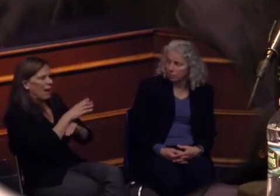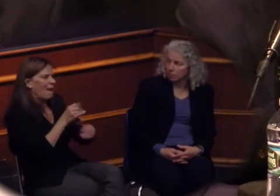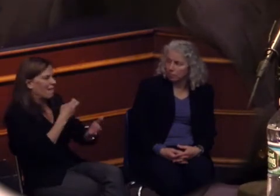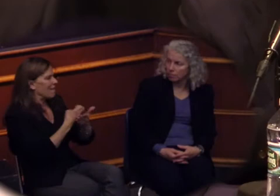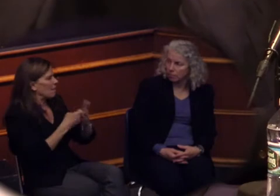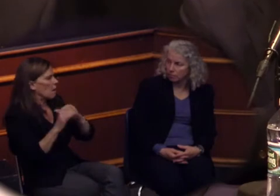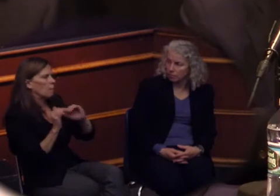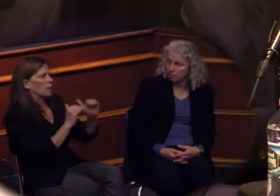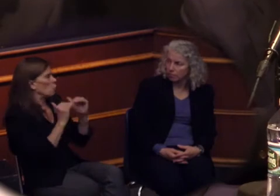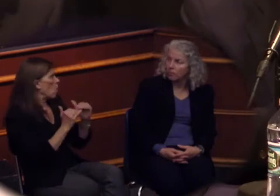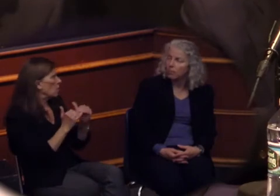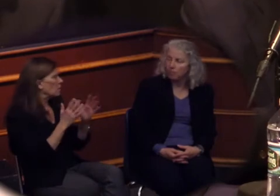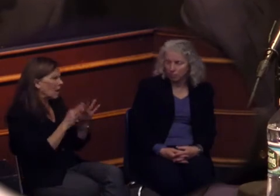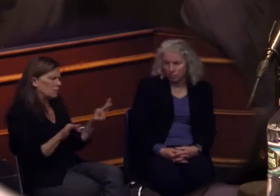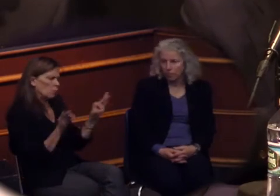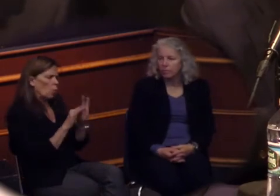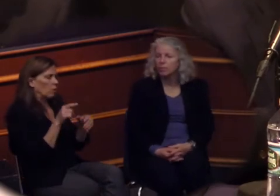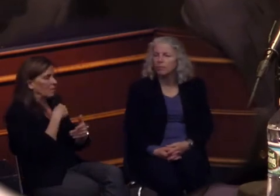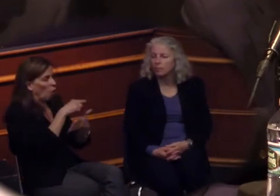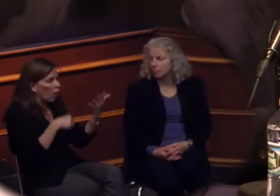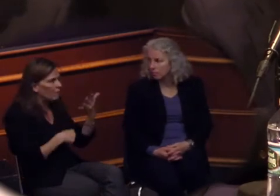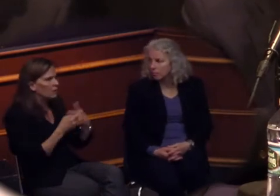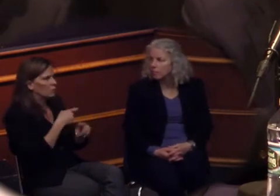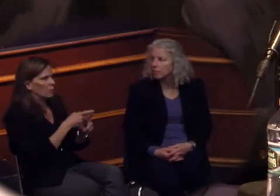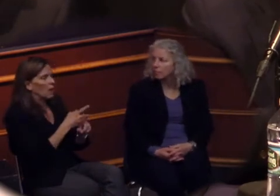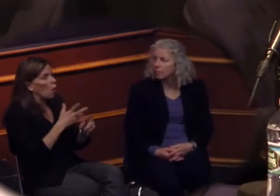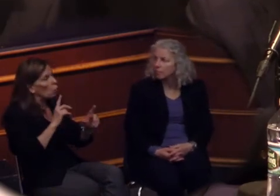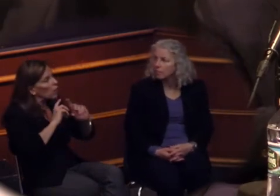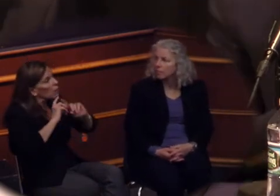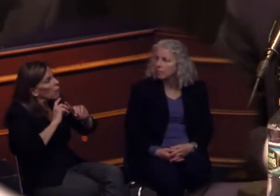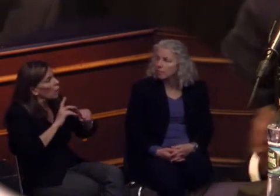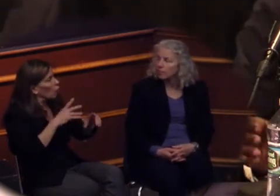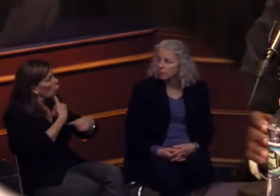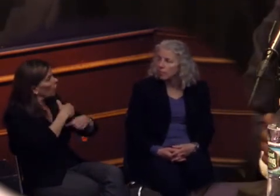because these initiatives also create green jobs.